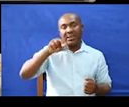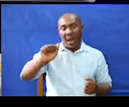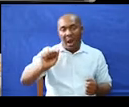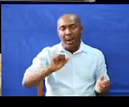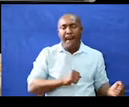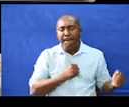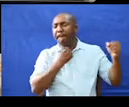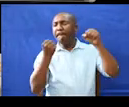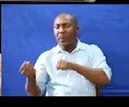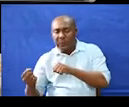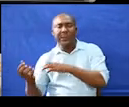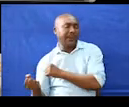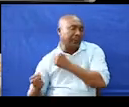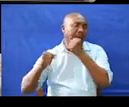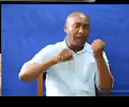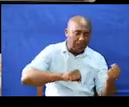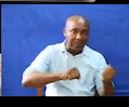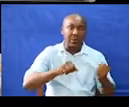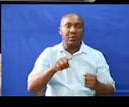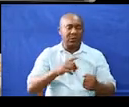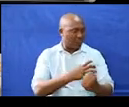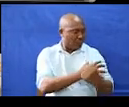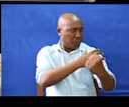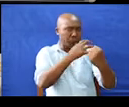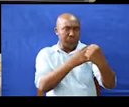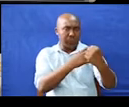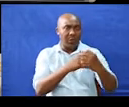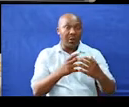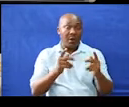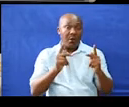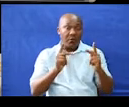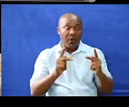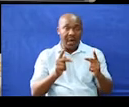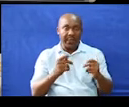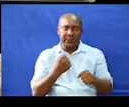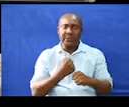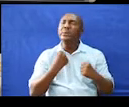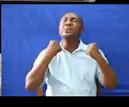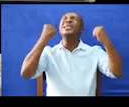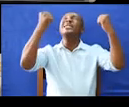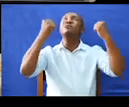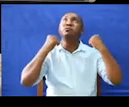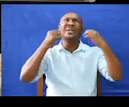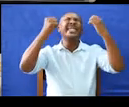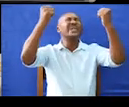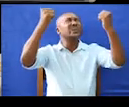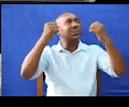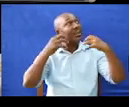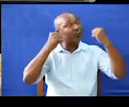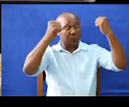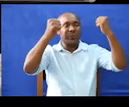body. Now, if one can develop the massive muscles,